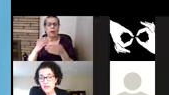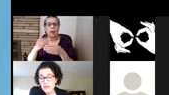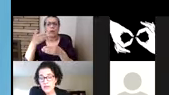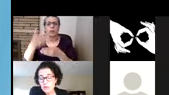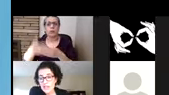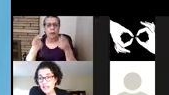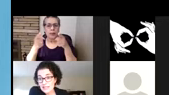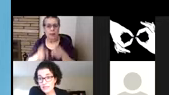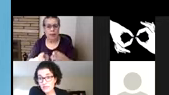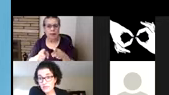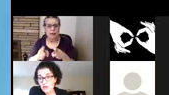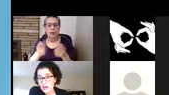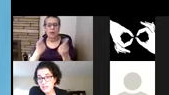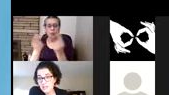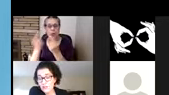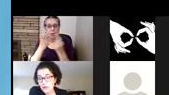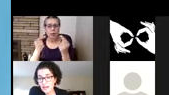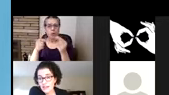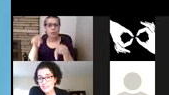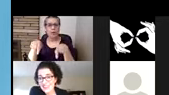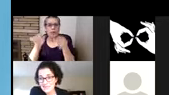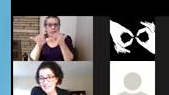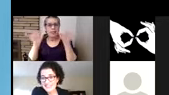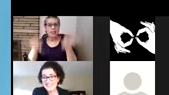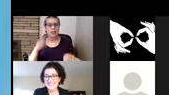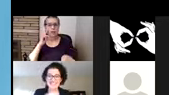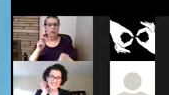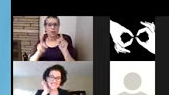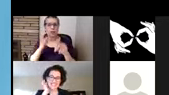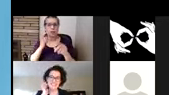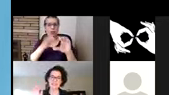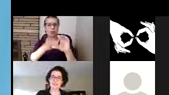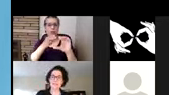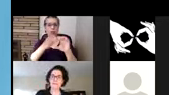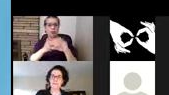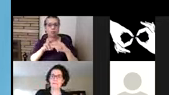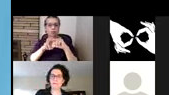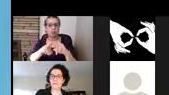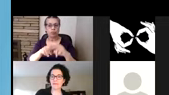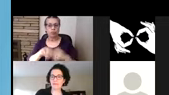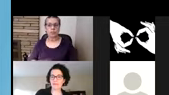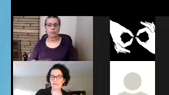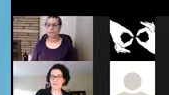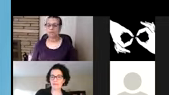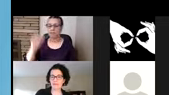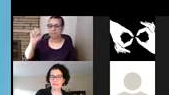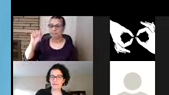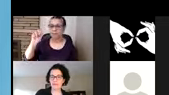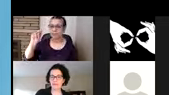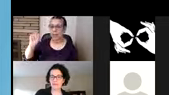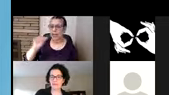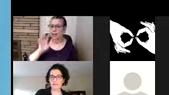and what the next steps for our system for our riders. Anna, please. Thank you, Lindsay, and good evening,